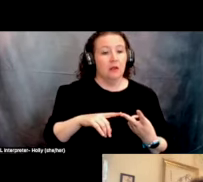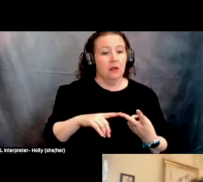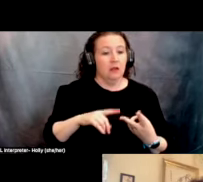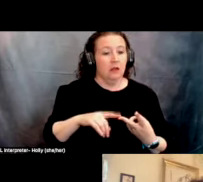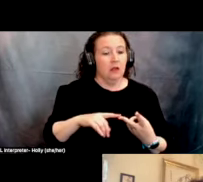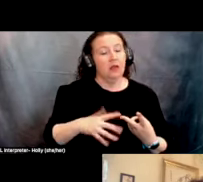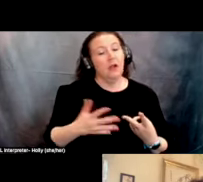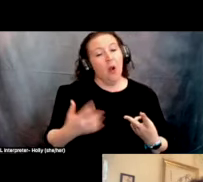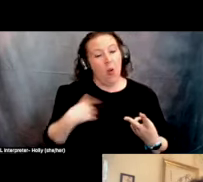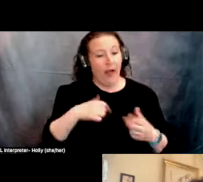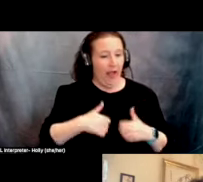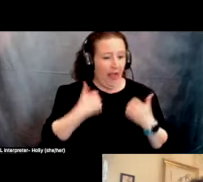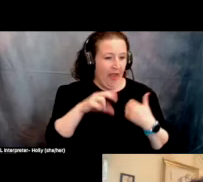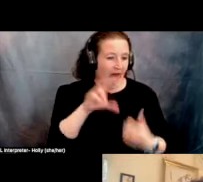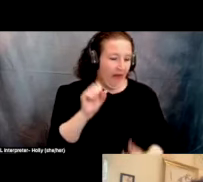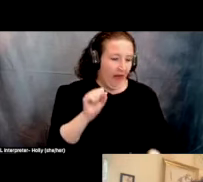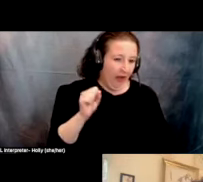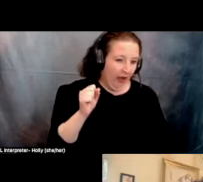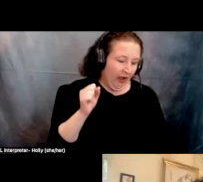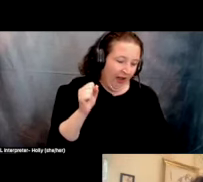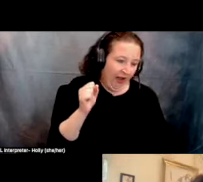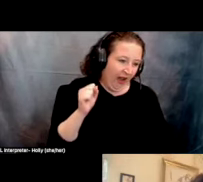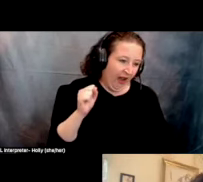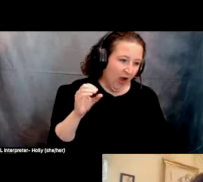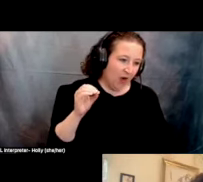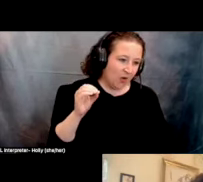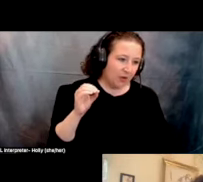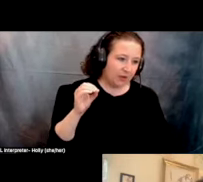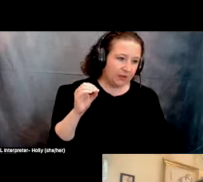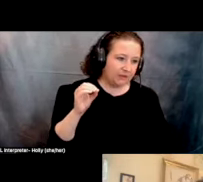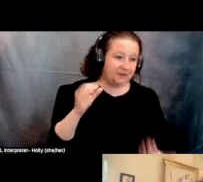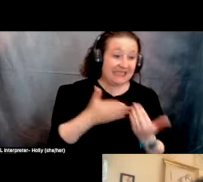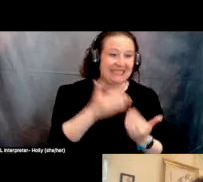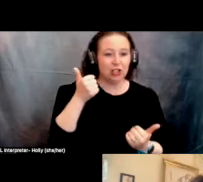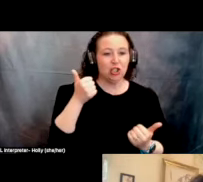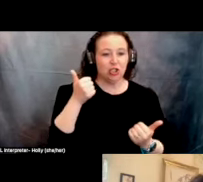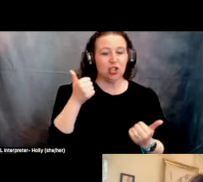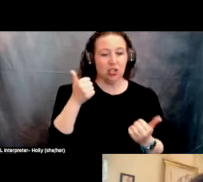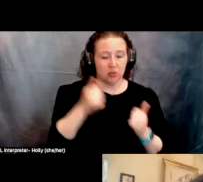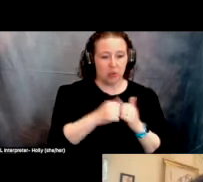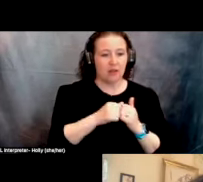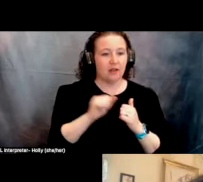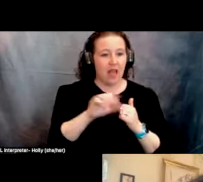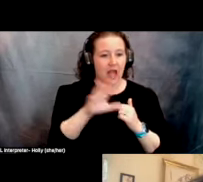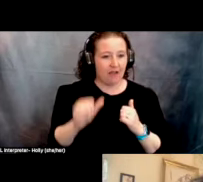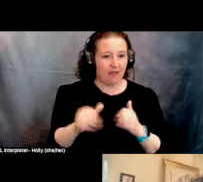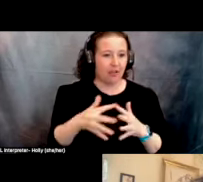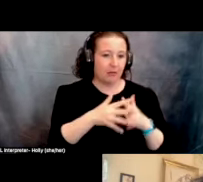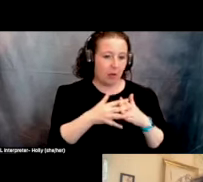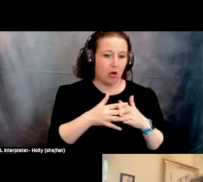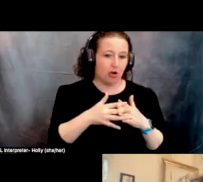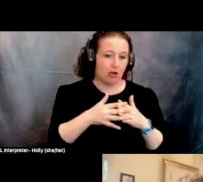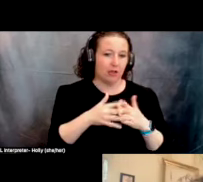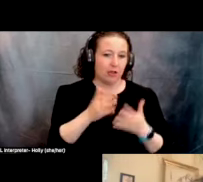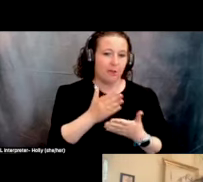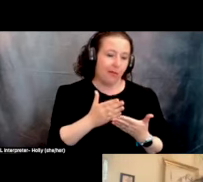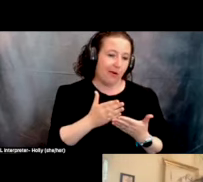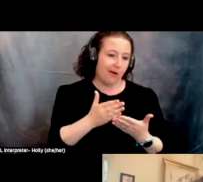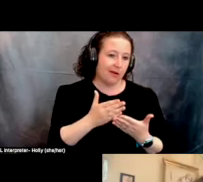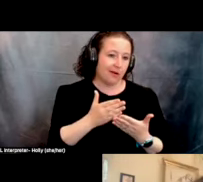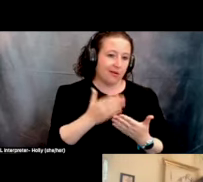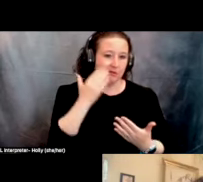we live in the United States, so it's easier with the African-American side, you know, just,